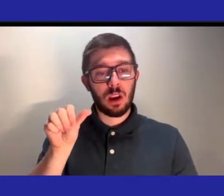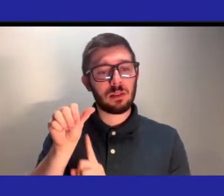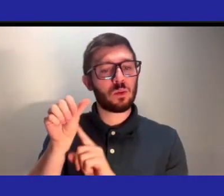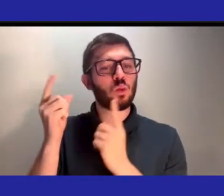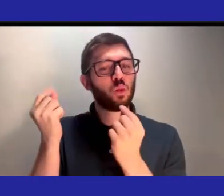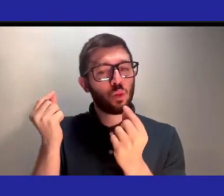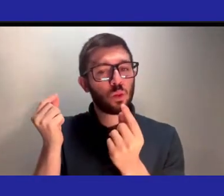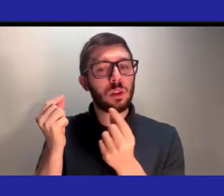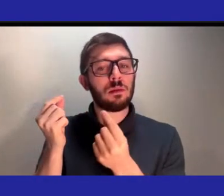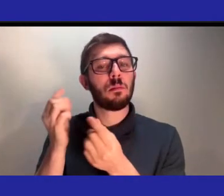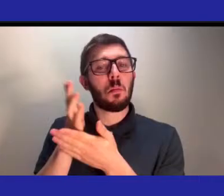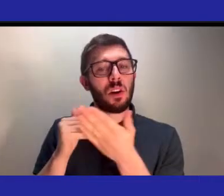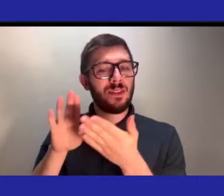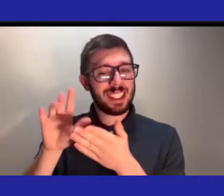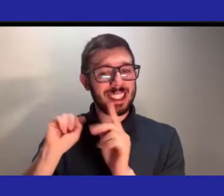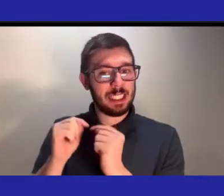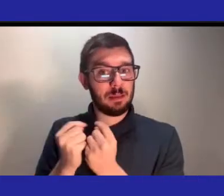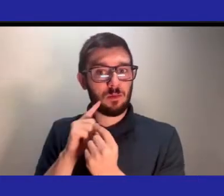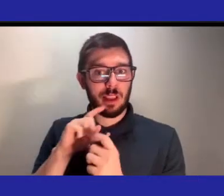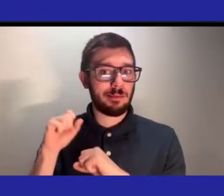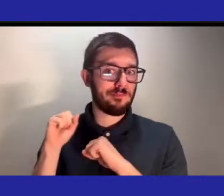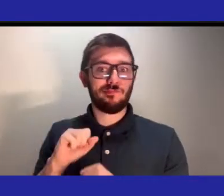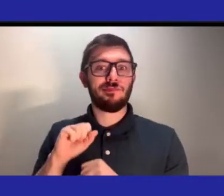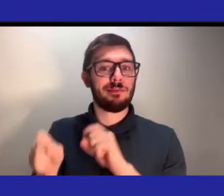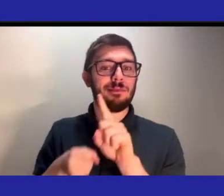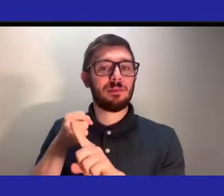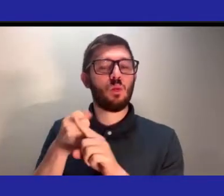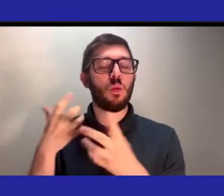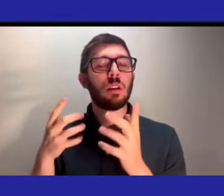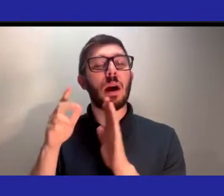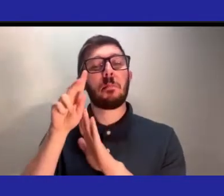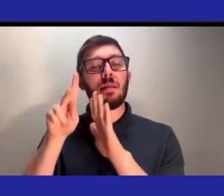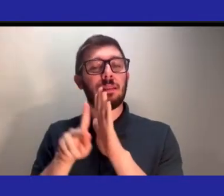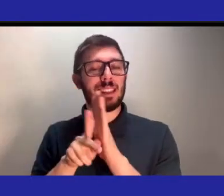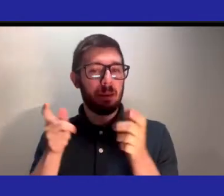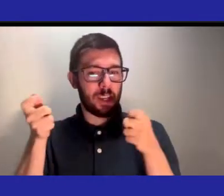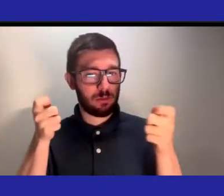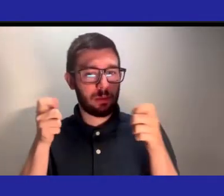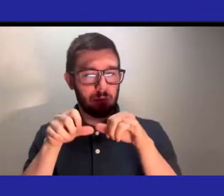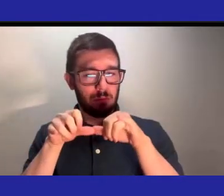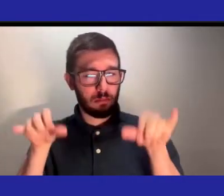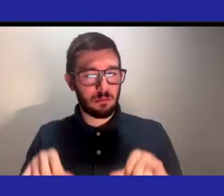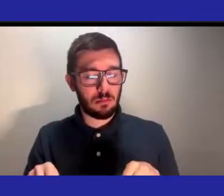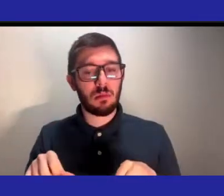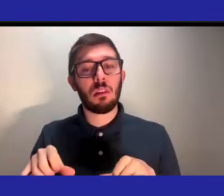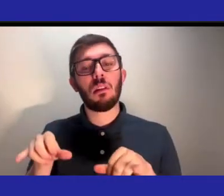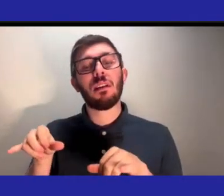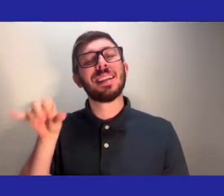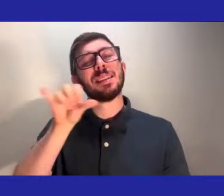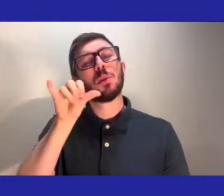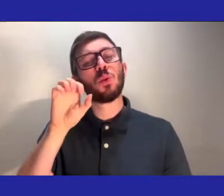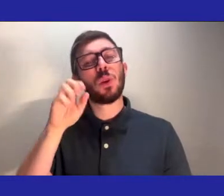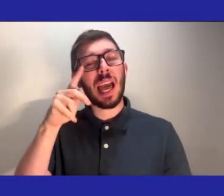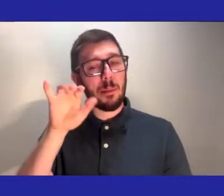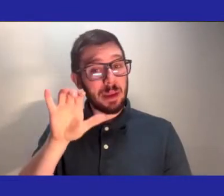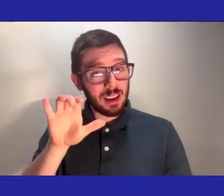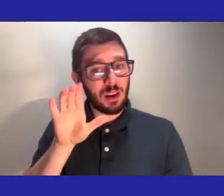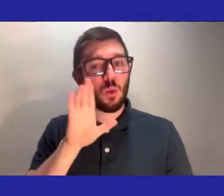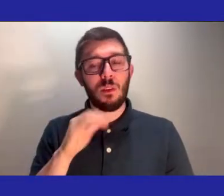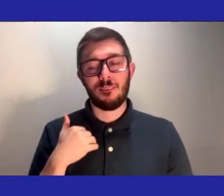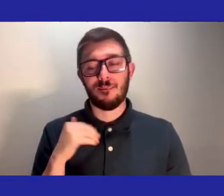enterprise impact, is the policy management system. So that very similar to having Epic, we will have a policy management